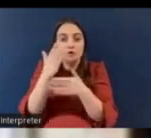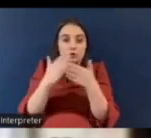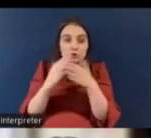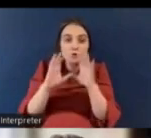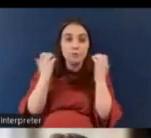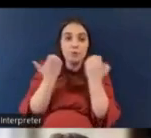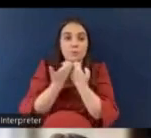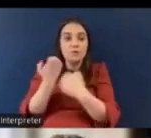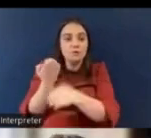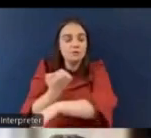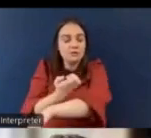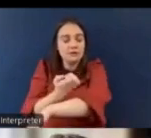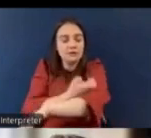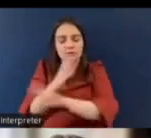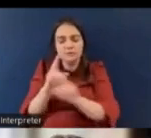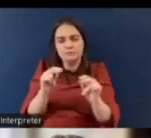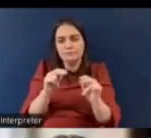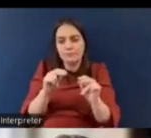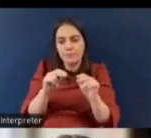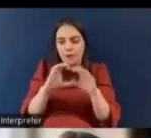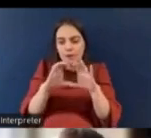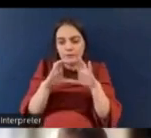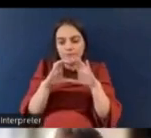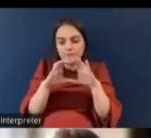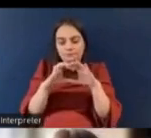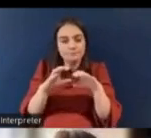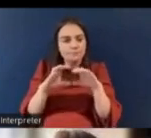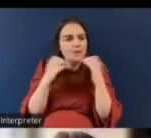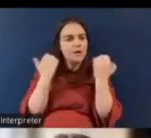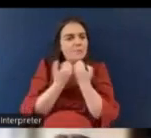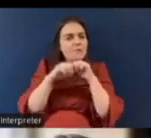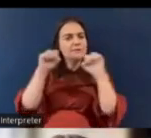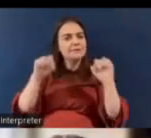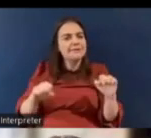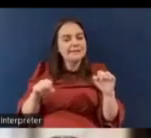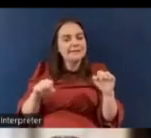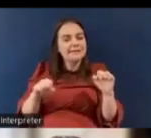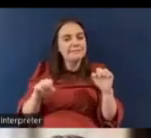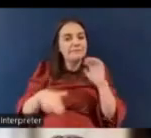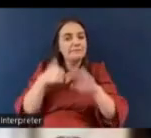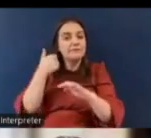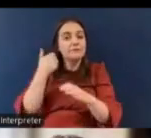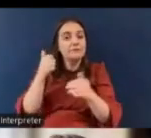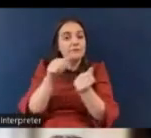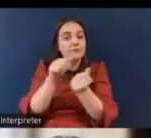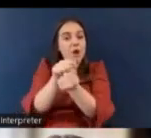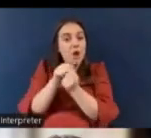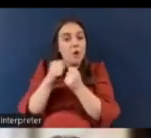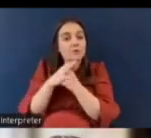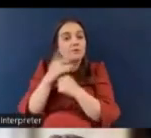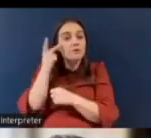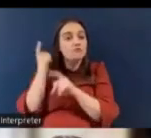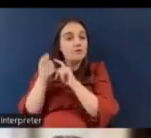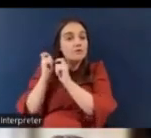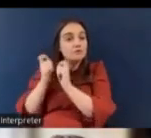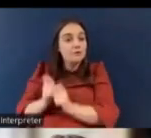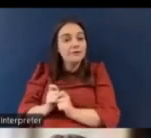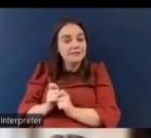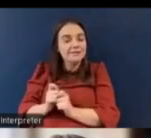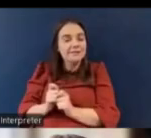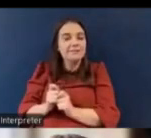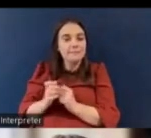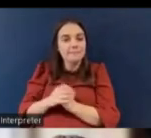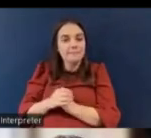community energy, no, not community energy, some kind of scheme in terms of getting loans for retrofits, actually, for houses, getting loans for